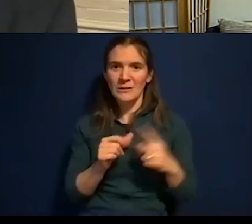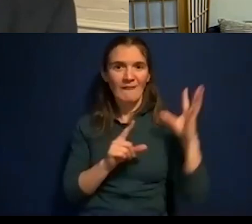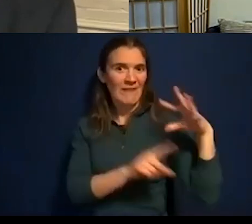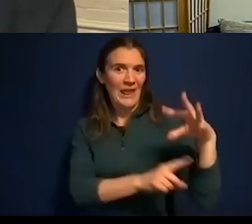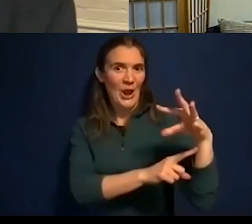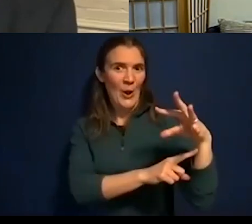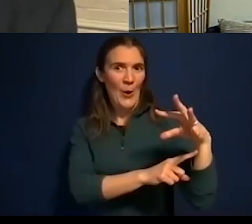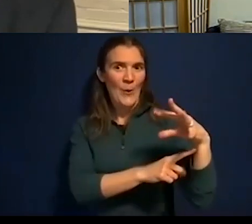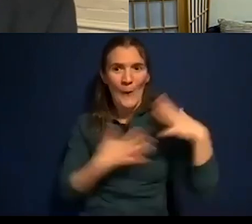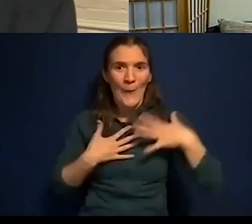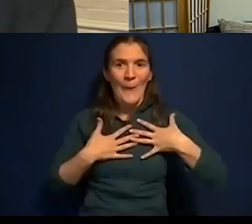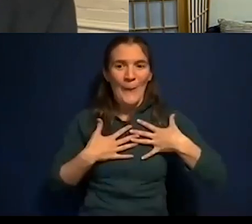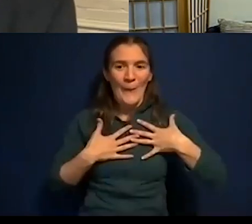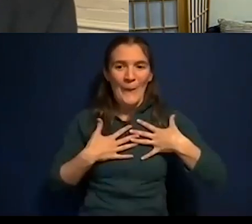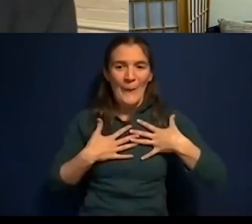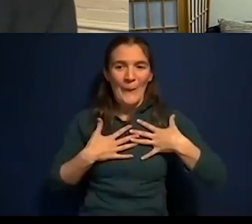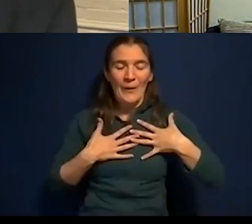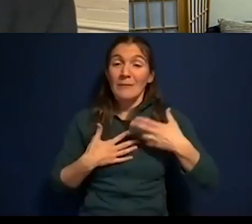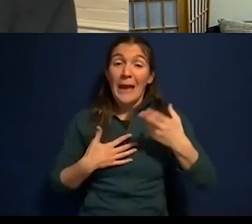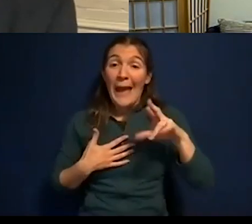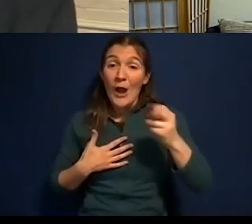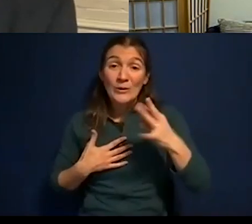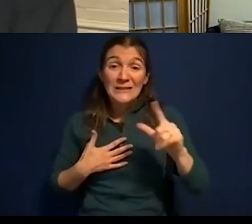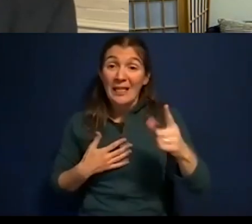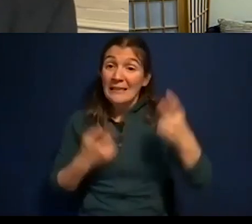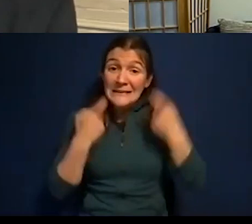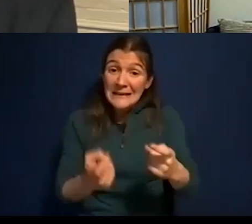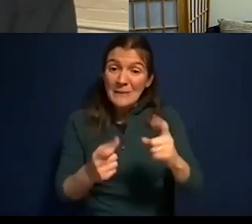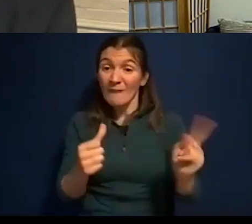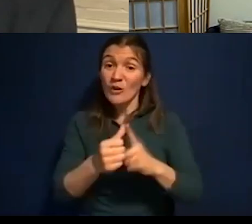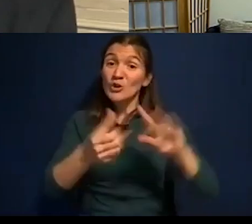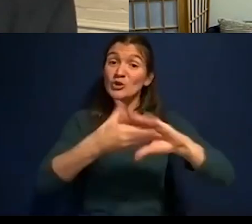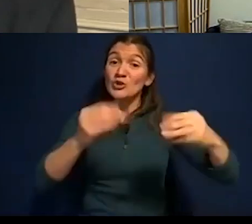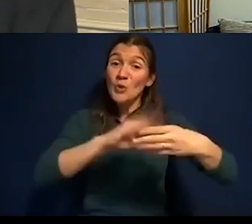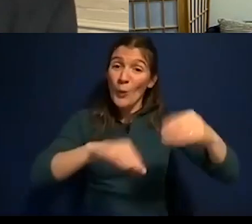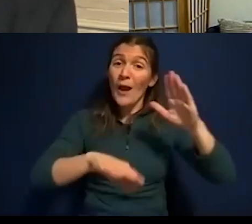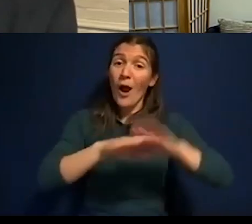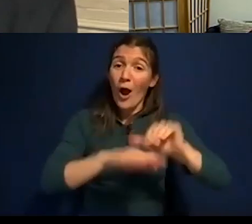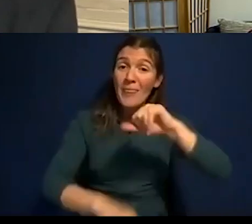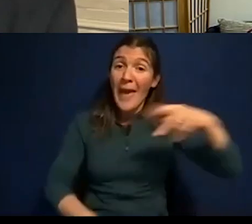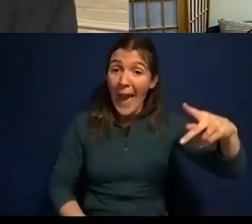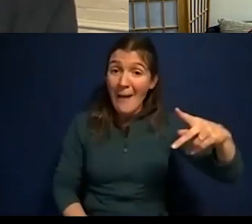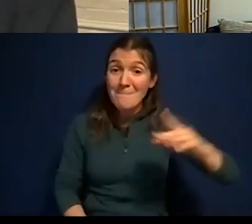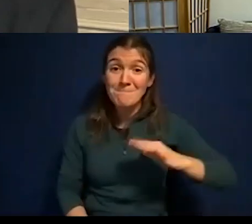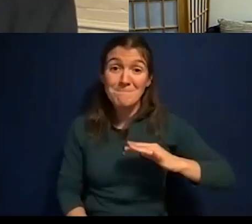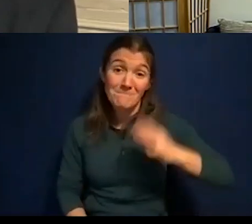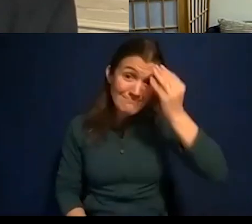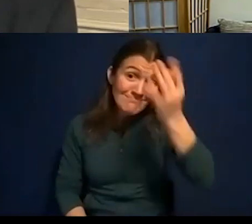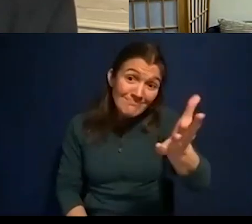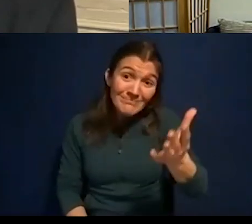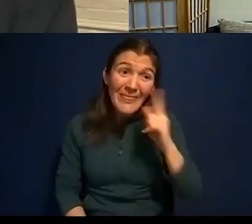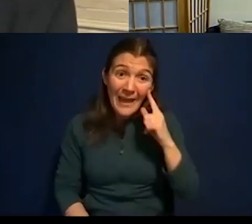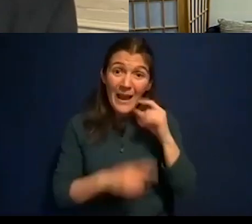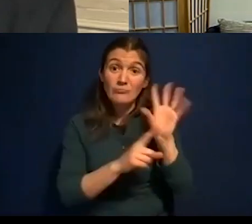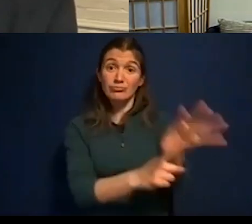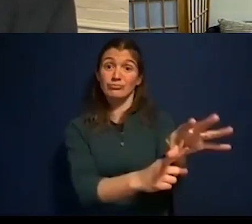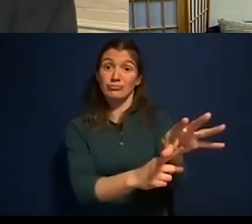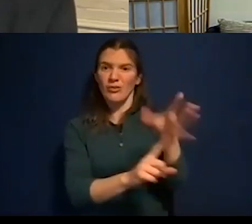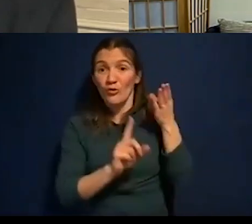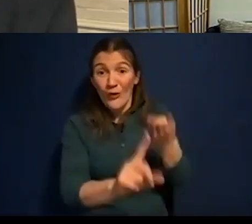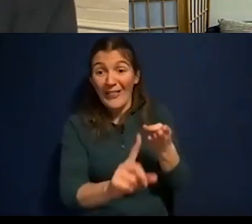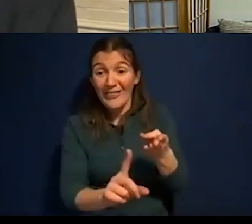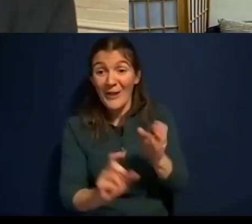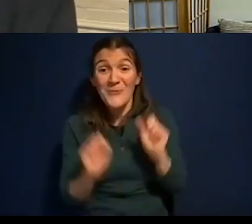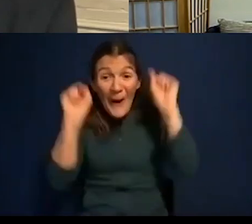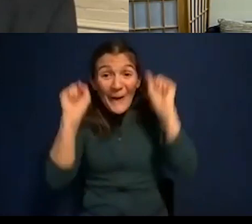And so we are Harris Hill. Harris Hill was the first story. That was the first story that they produced. So